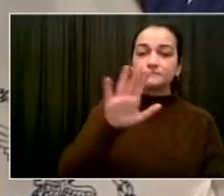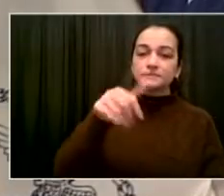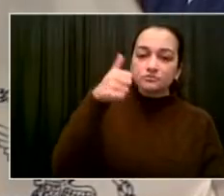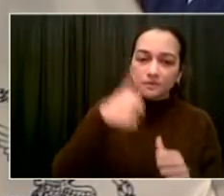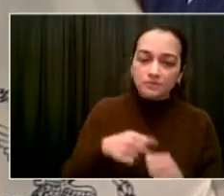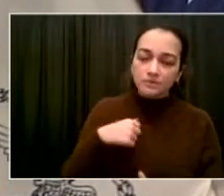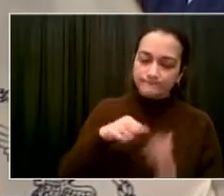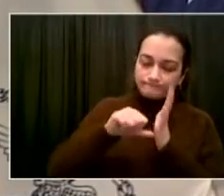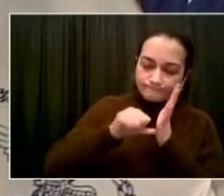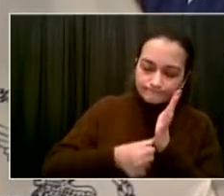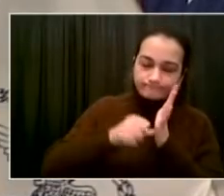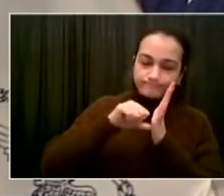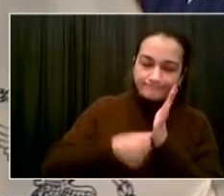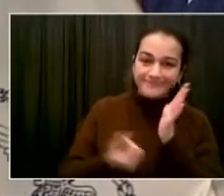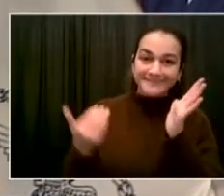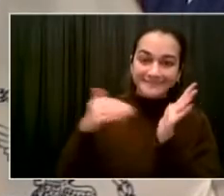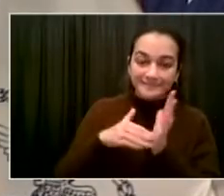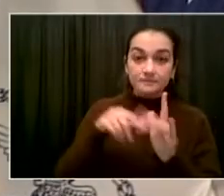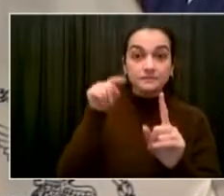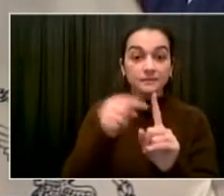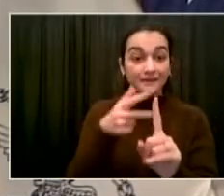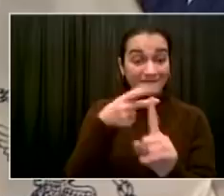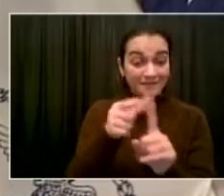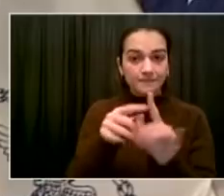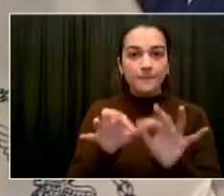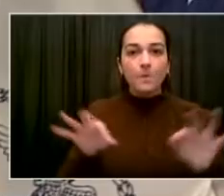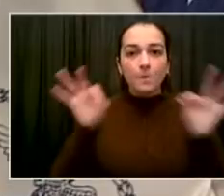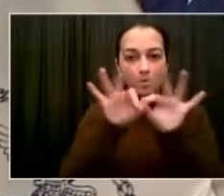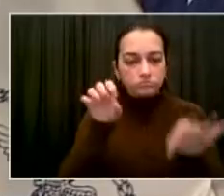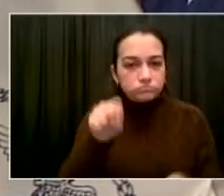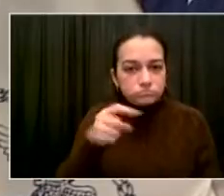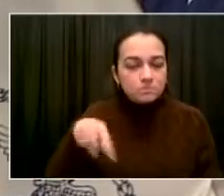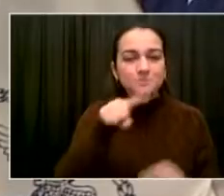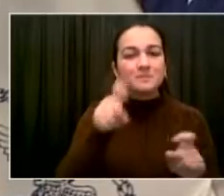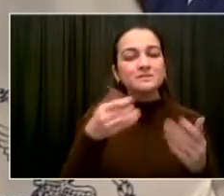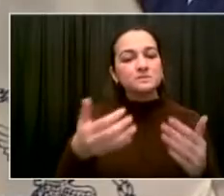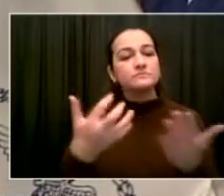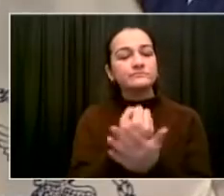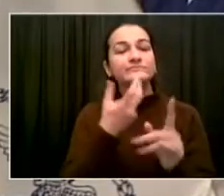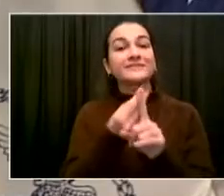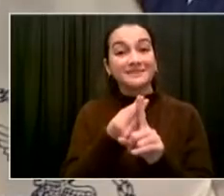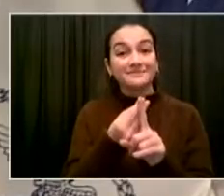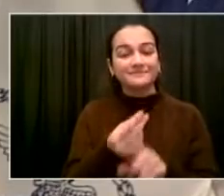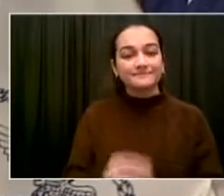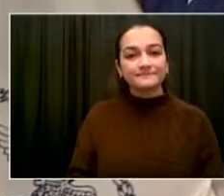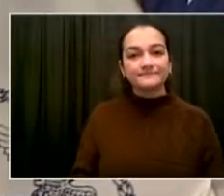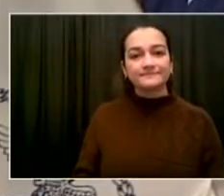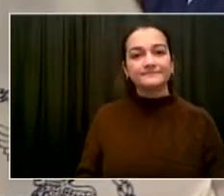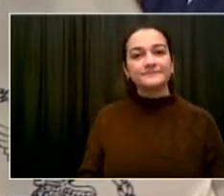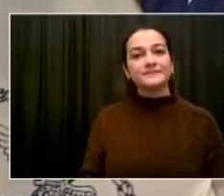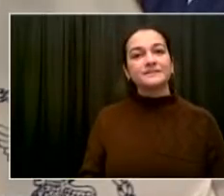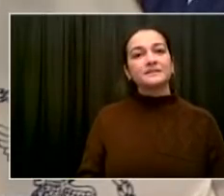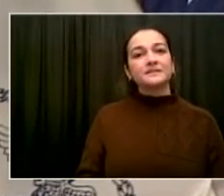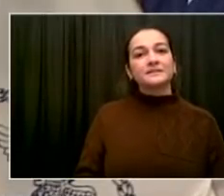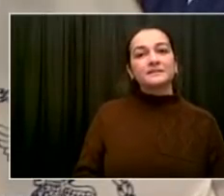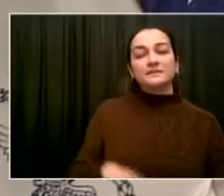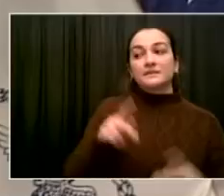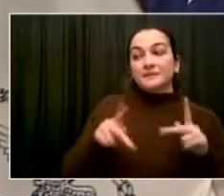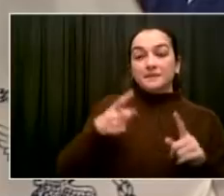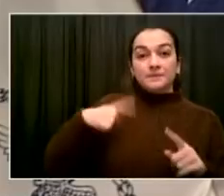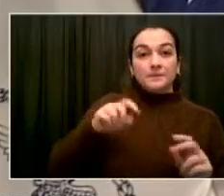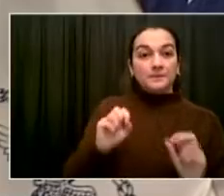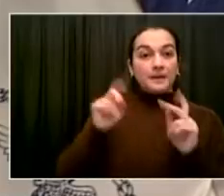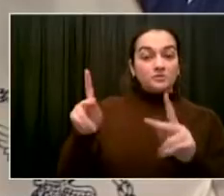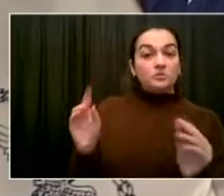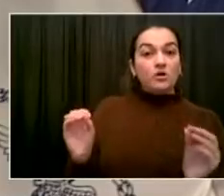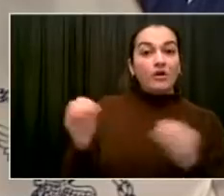create a dynamic where people can come back to the office and we can really revive our economy. We need them more than ever. They have proven to